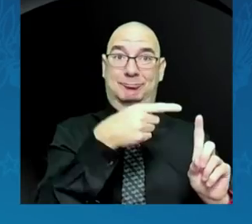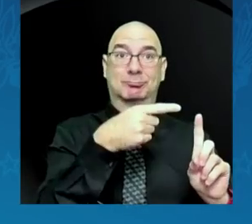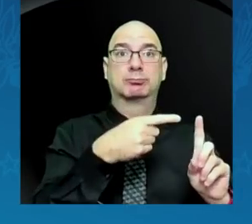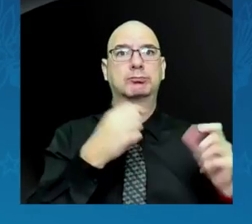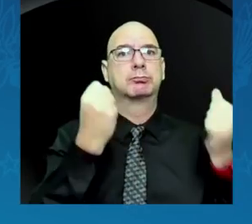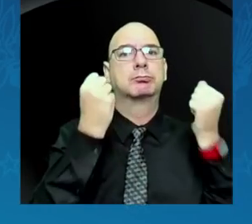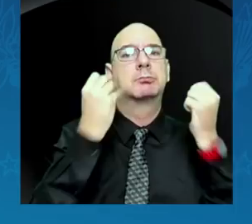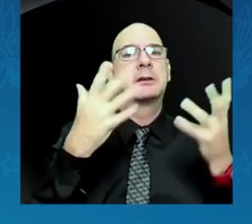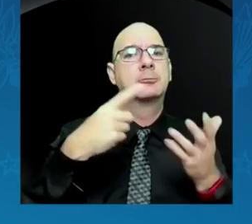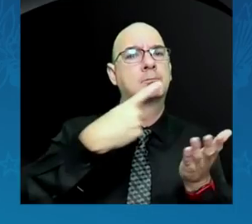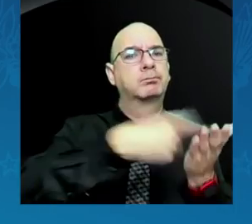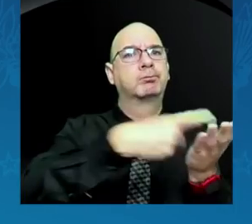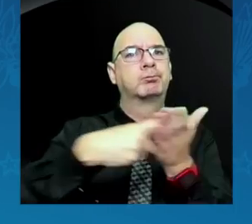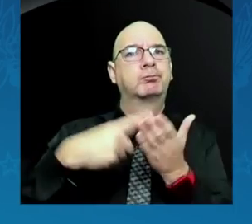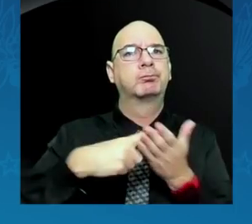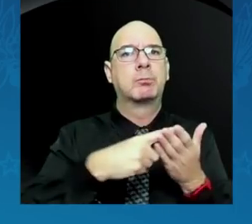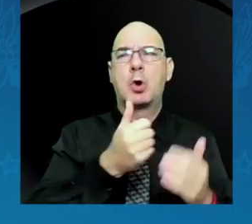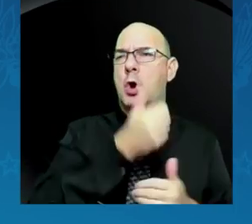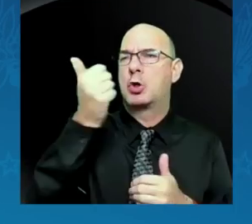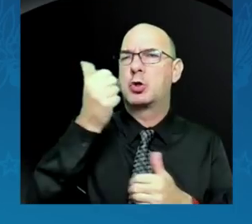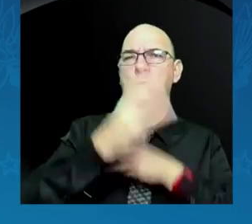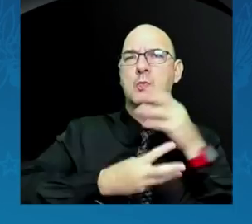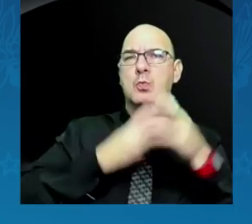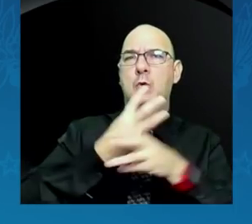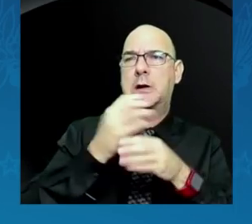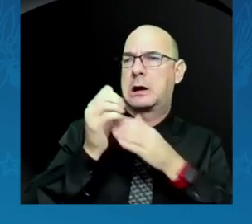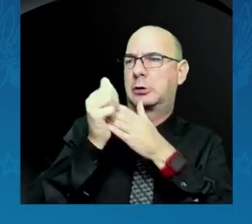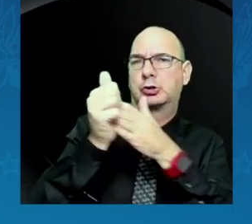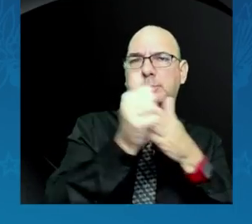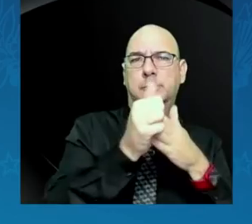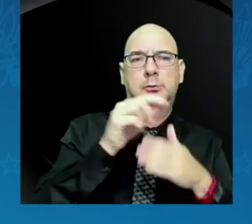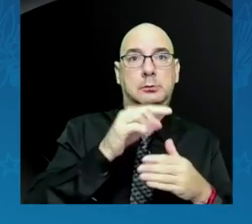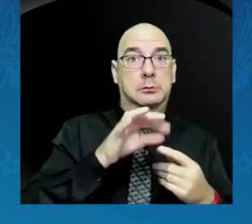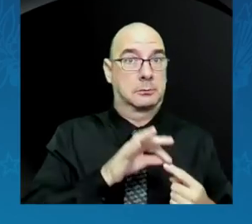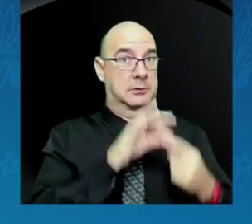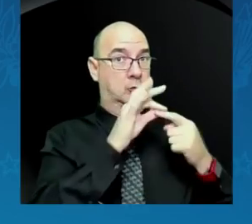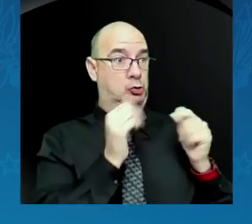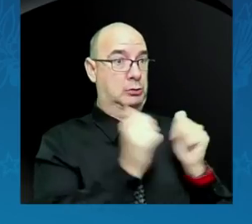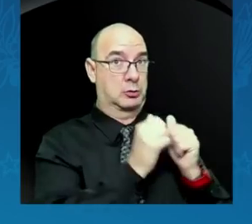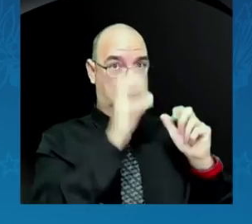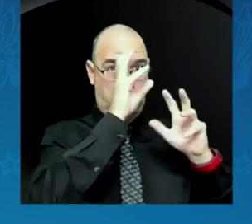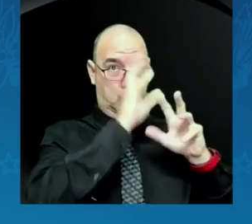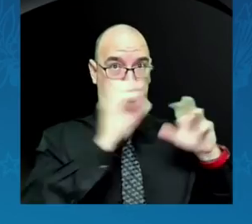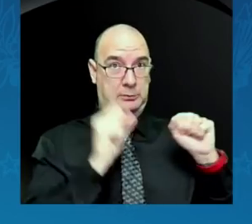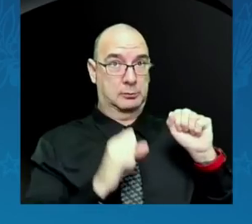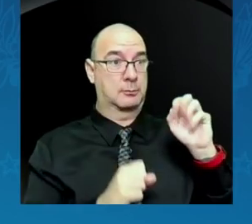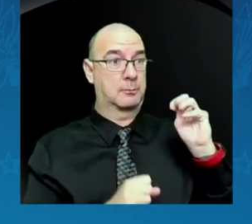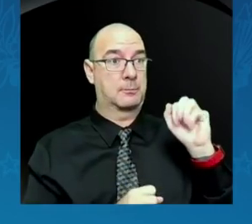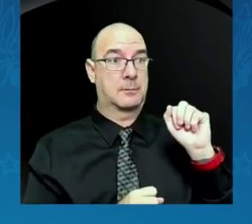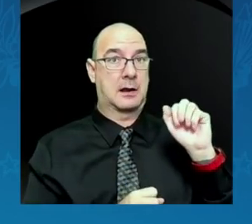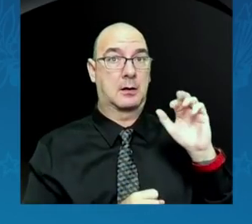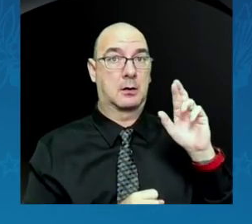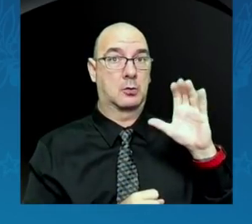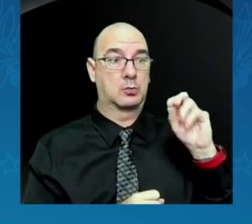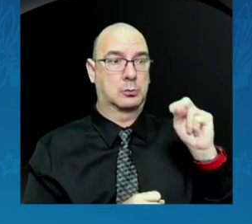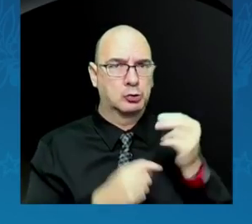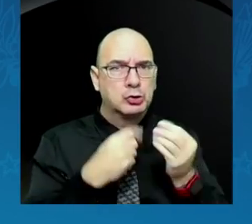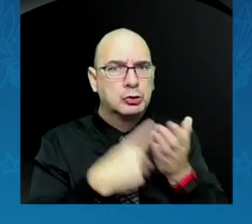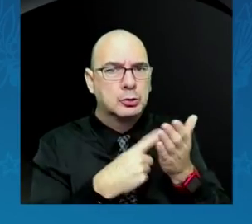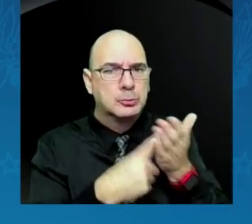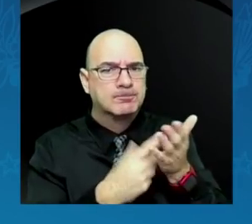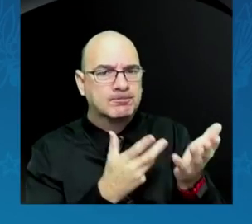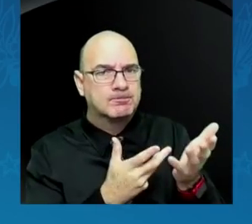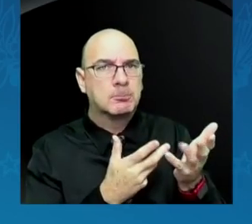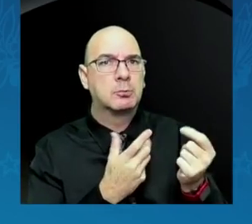but in particular with President Macron. I talked about a number of issues, and I'll outline several of them. The issue of global